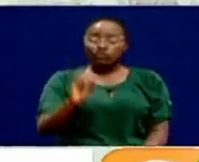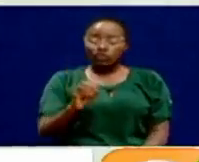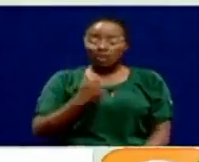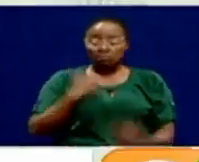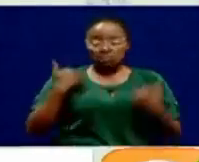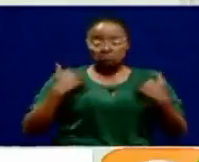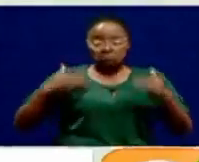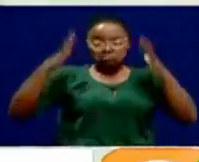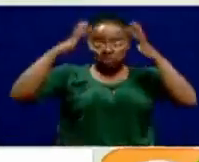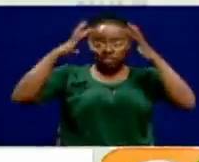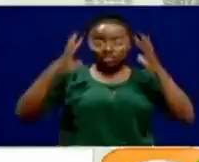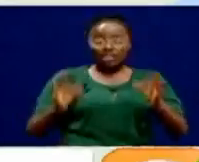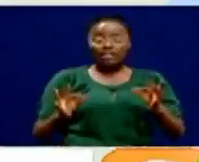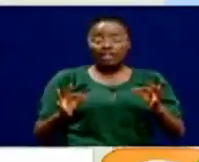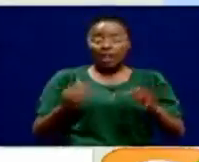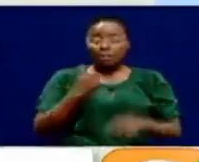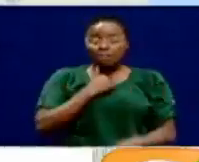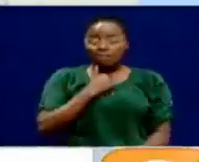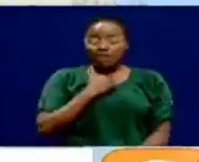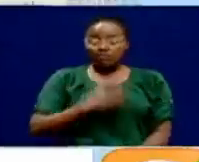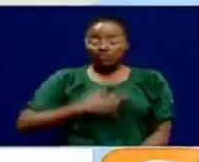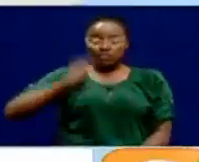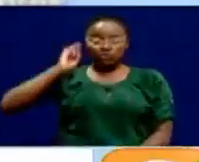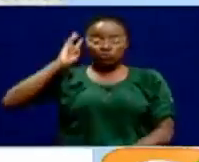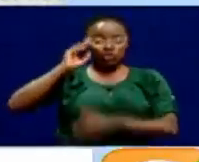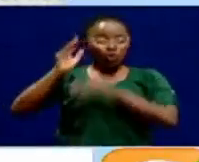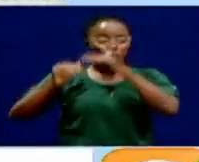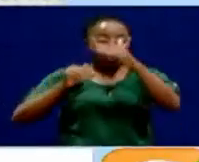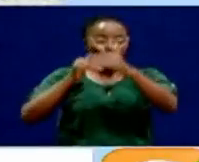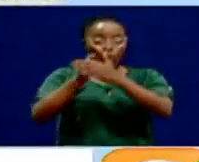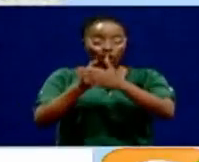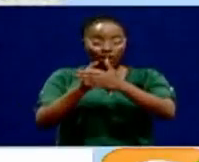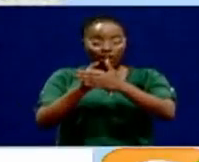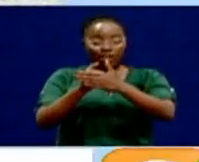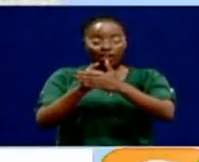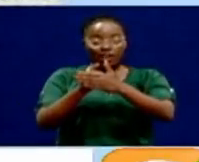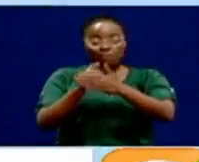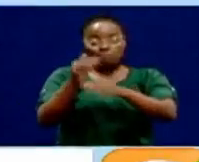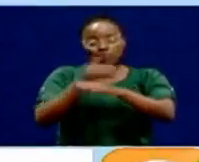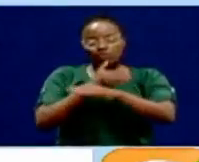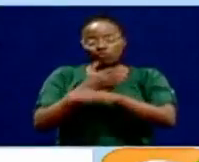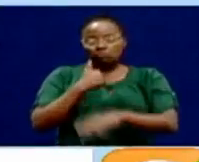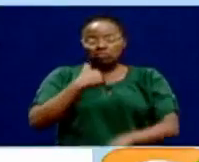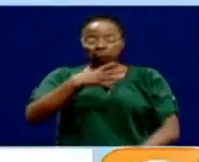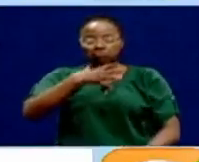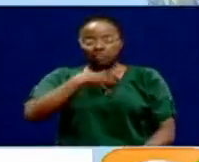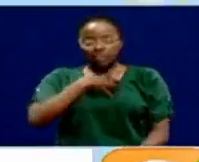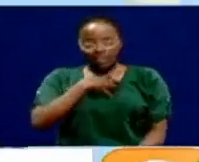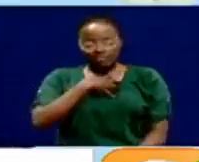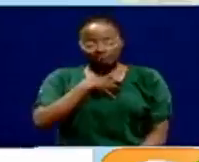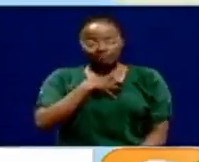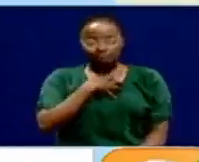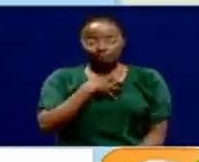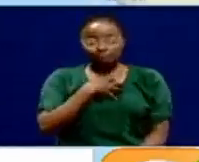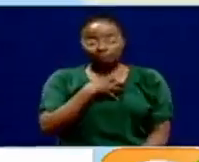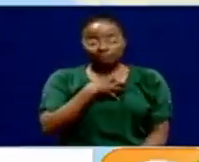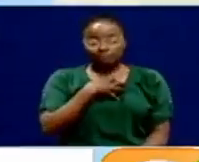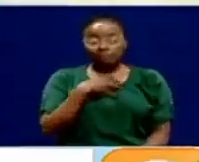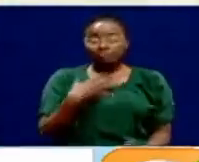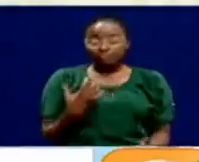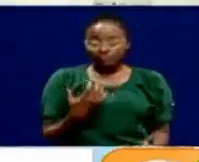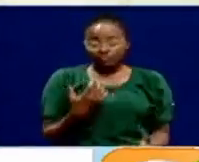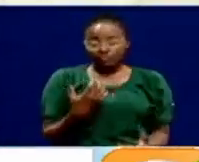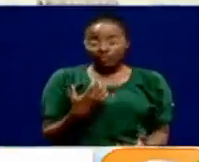I decided that I'm going to visit all of them before I retire. And at that point,